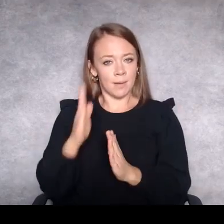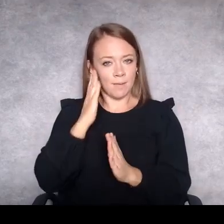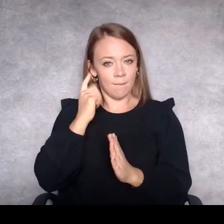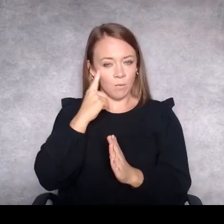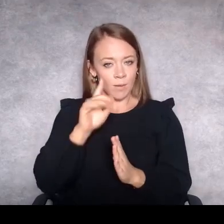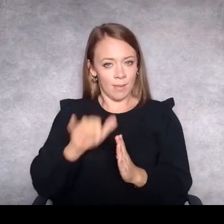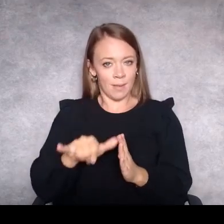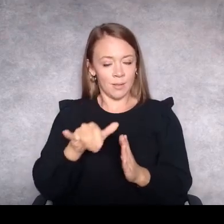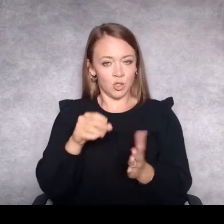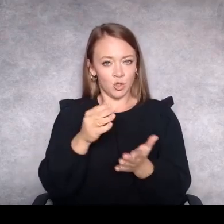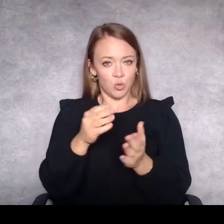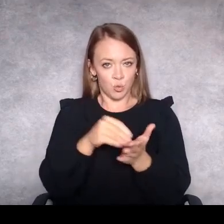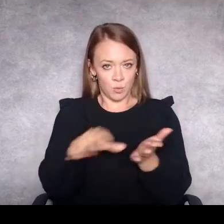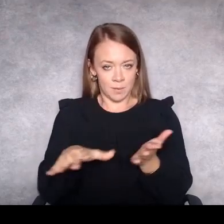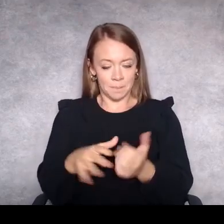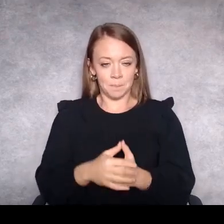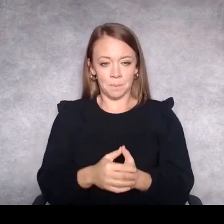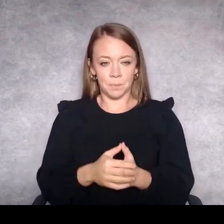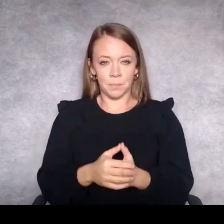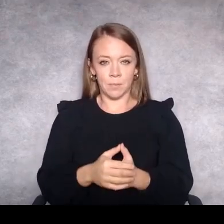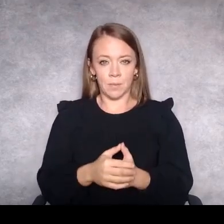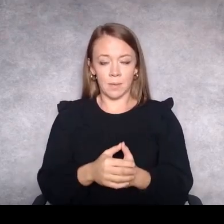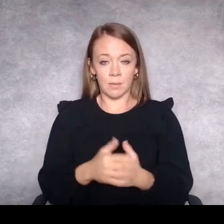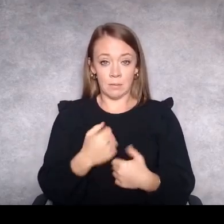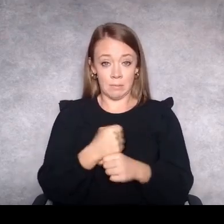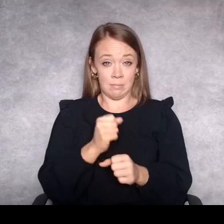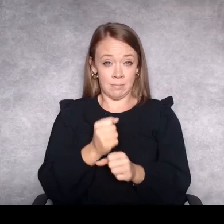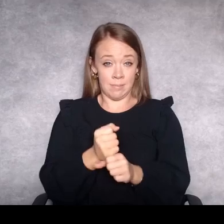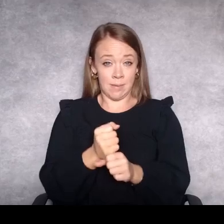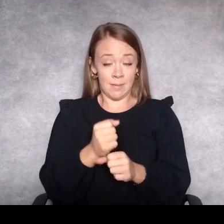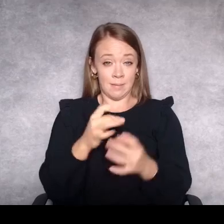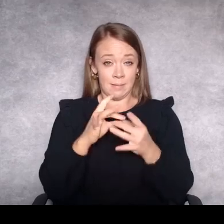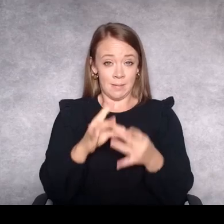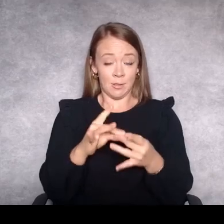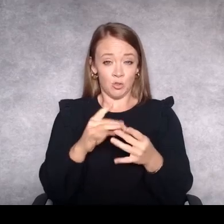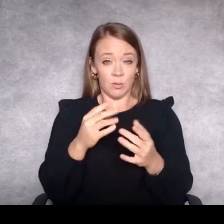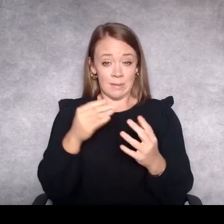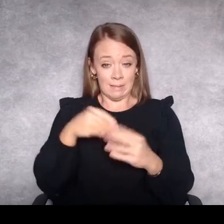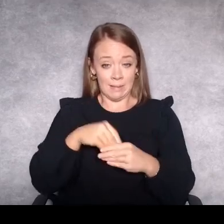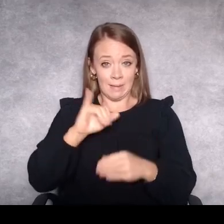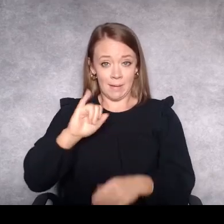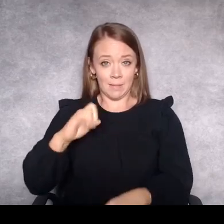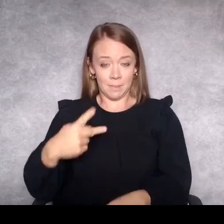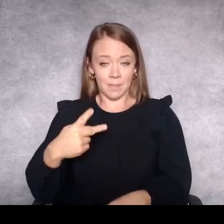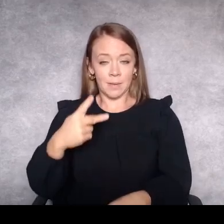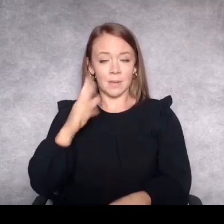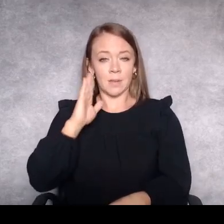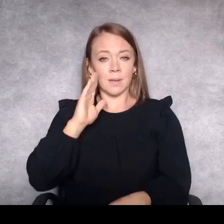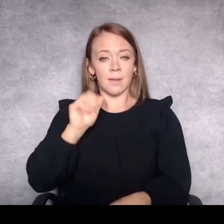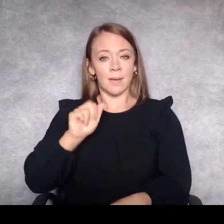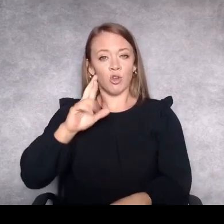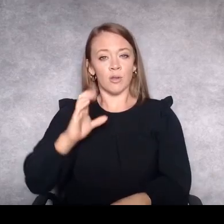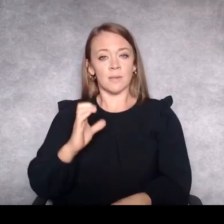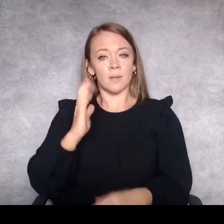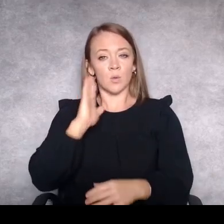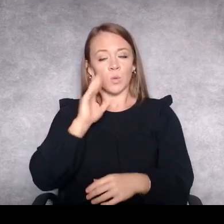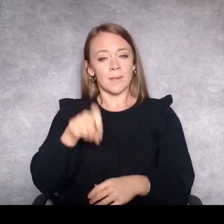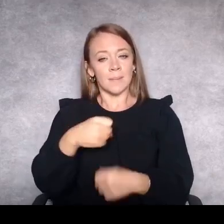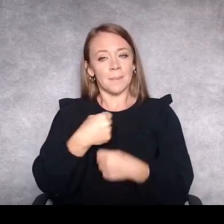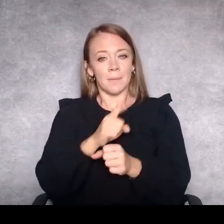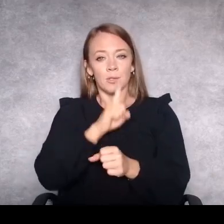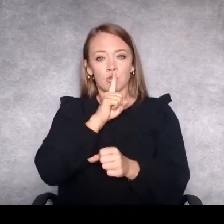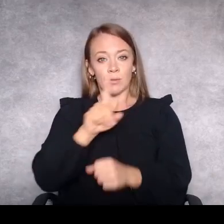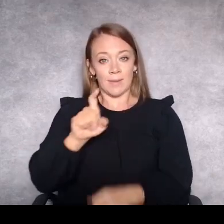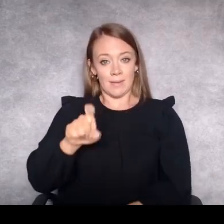planning for the student. In order to make those connections throughout the IEP, the ARC will need to ensure